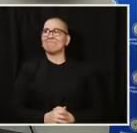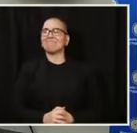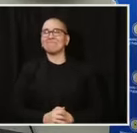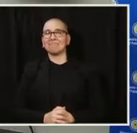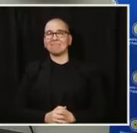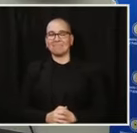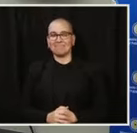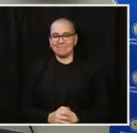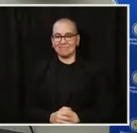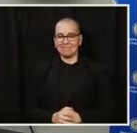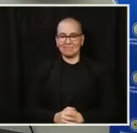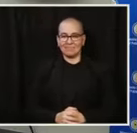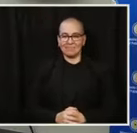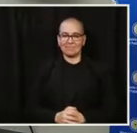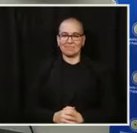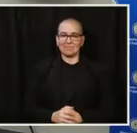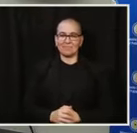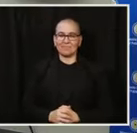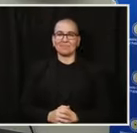Thank you.